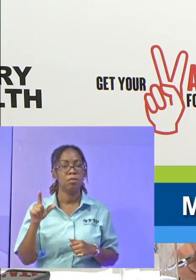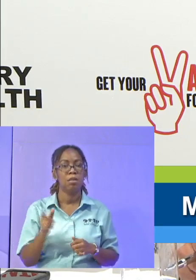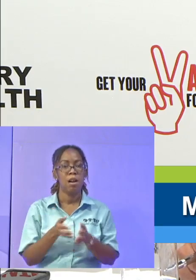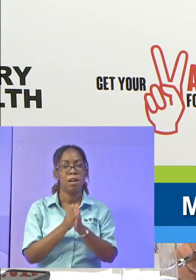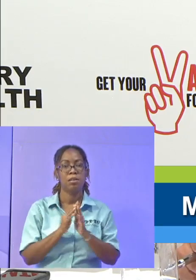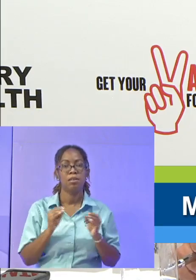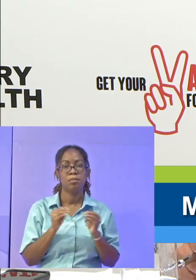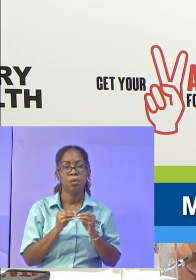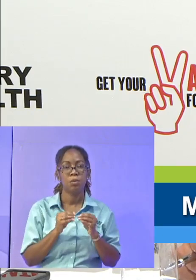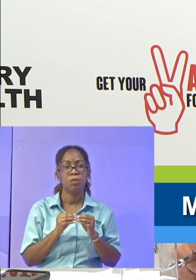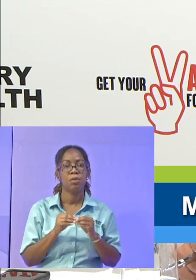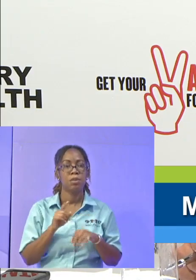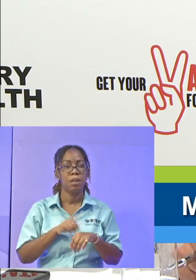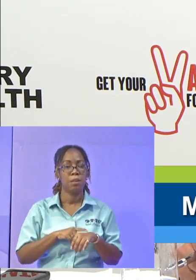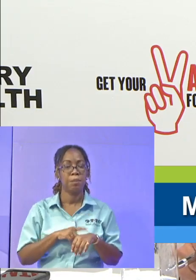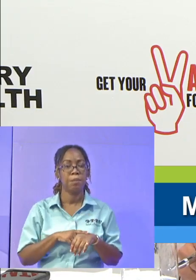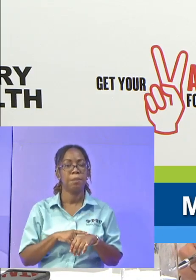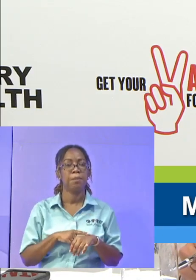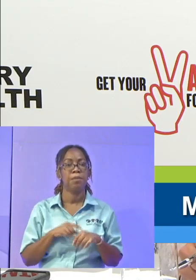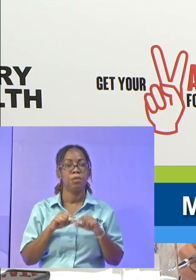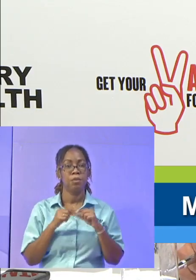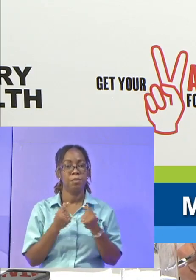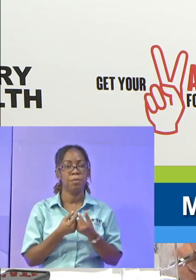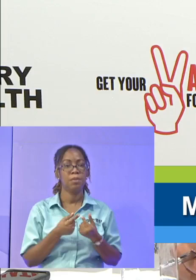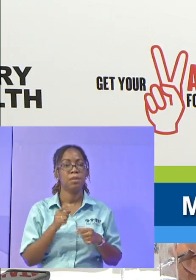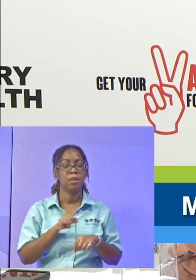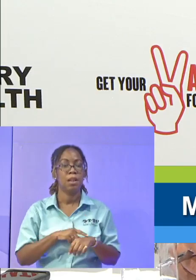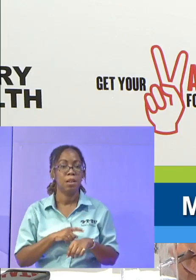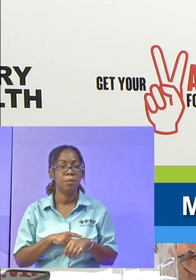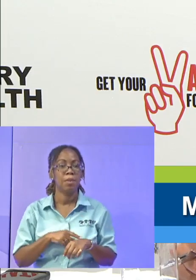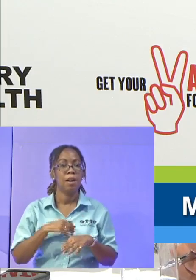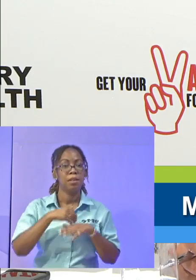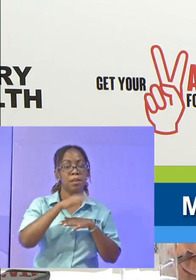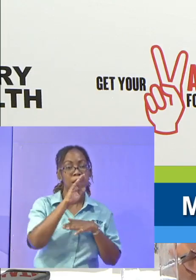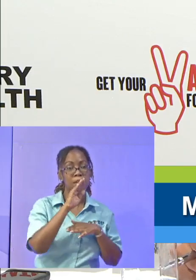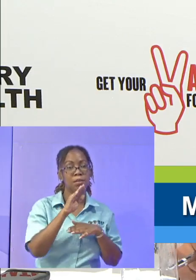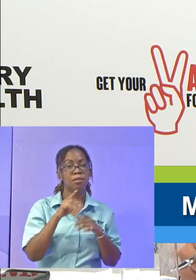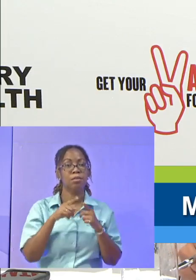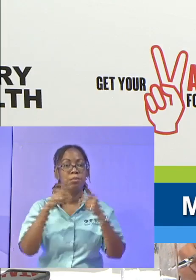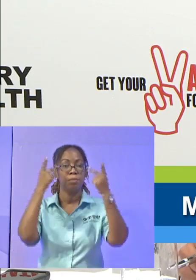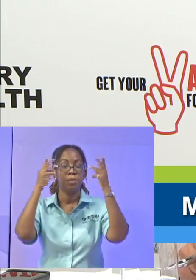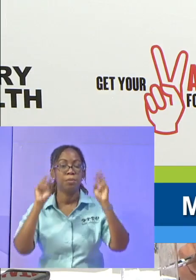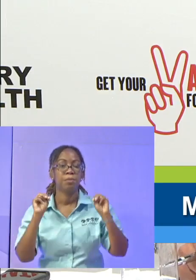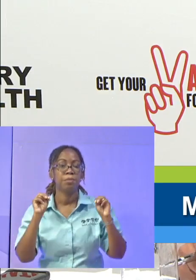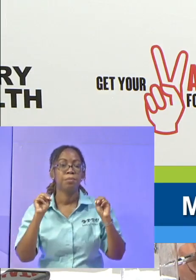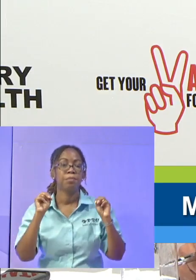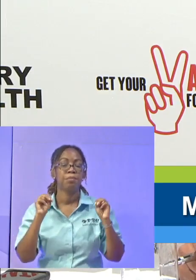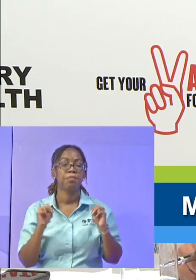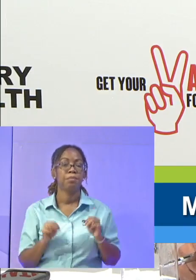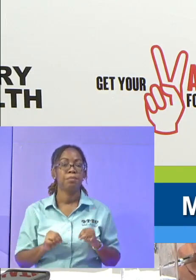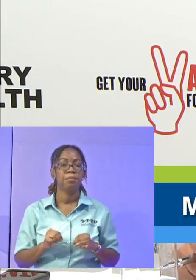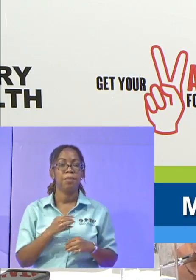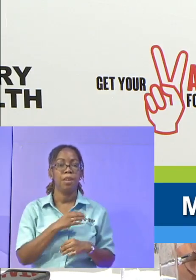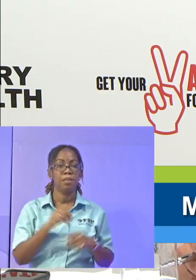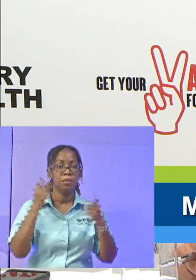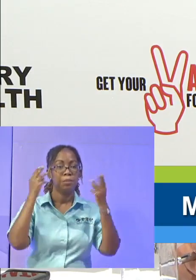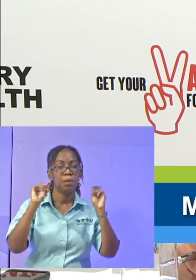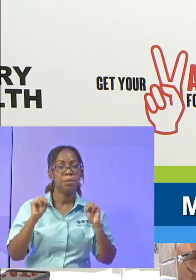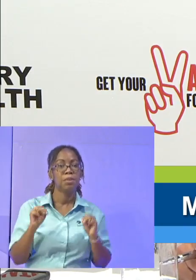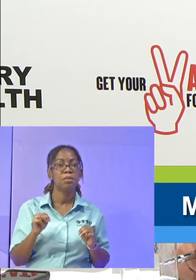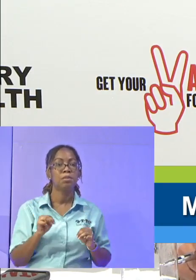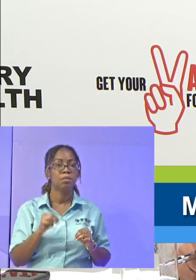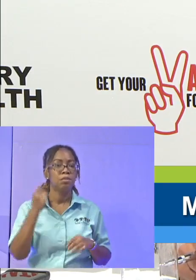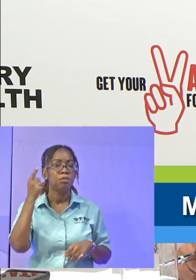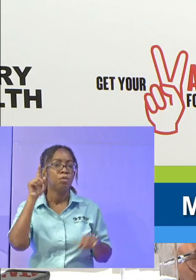in time. I have sent it upstream to the Honorable Prime Minister, and the Honorable Prime Minister has agreed that